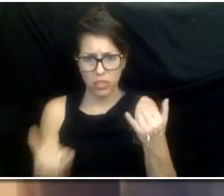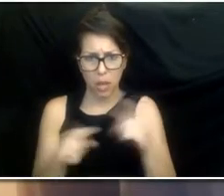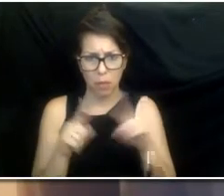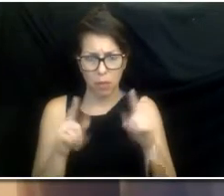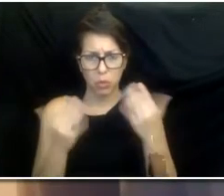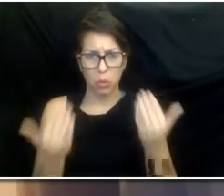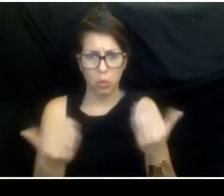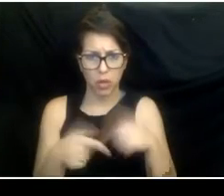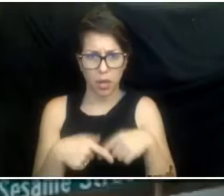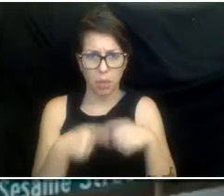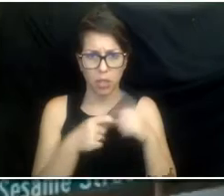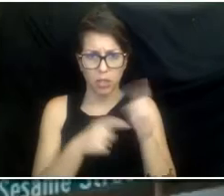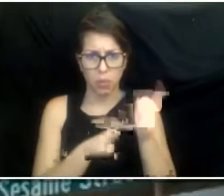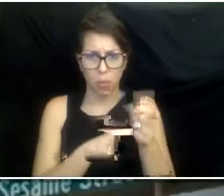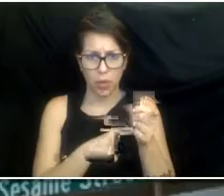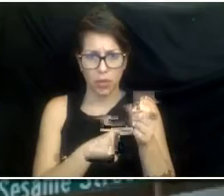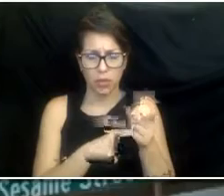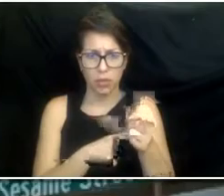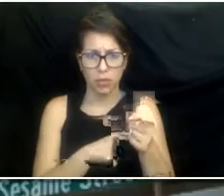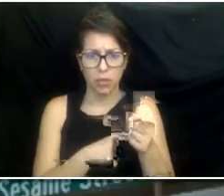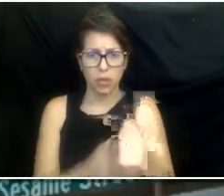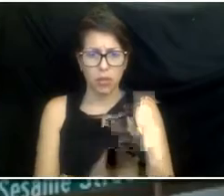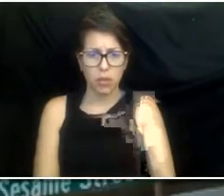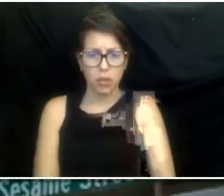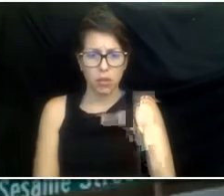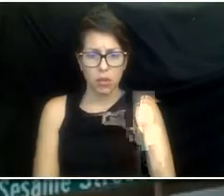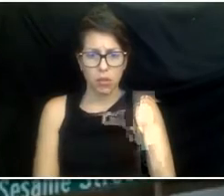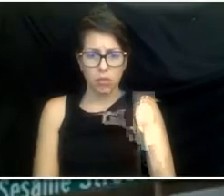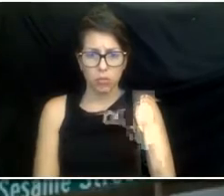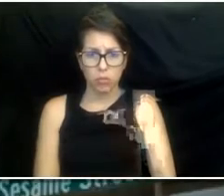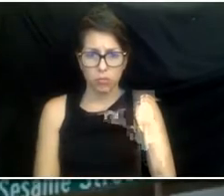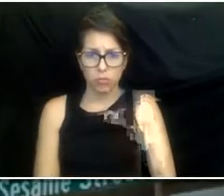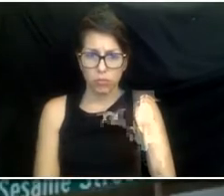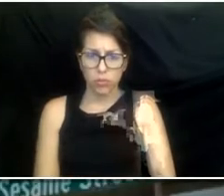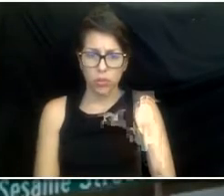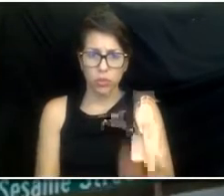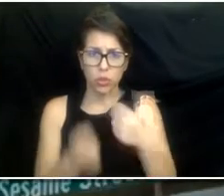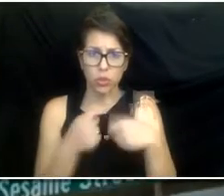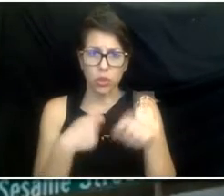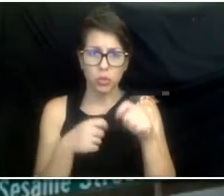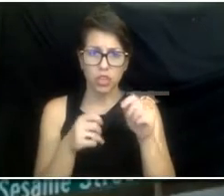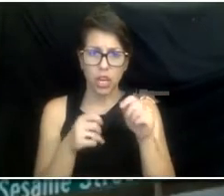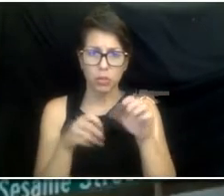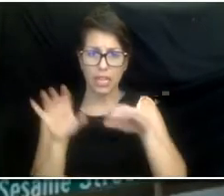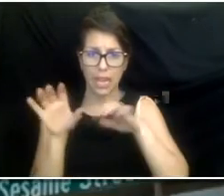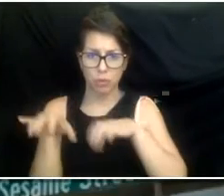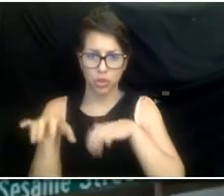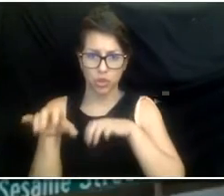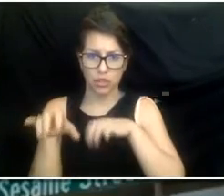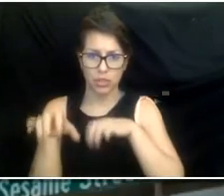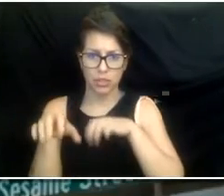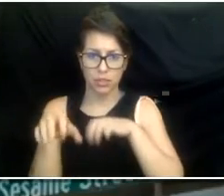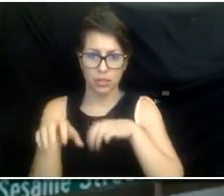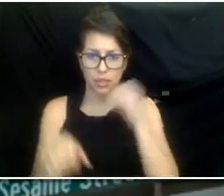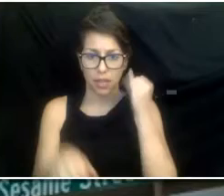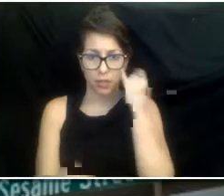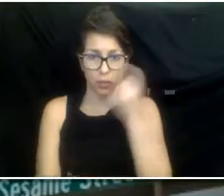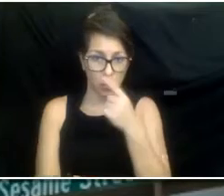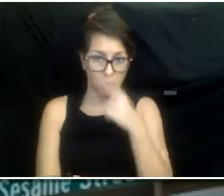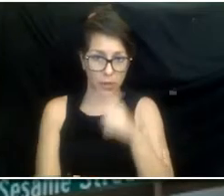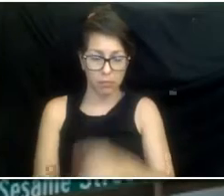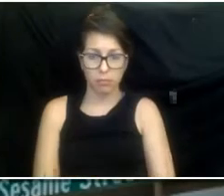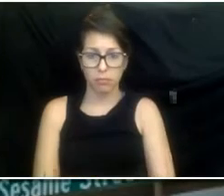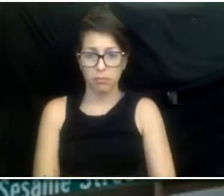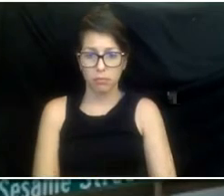wait um I think it's worth uh I just need to correct for the record we don't have Spanish trans ation